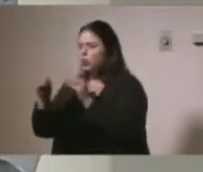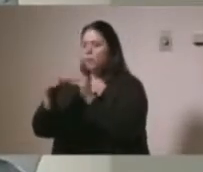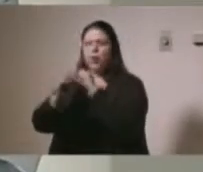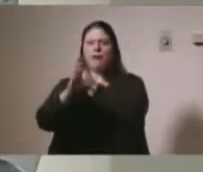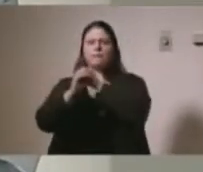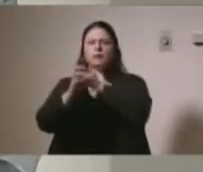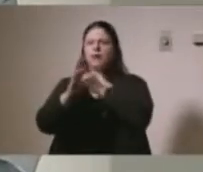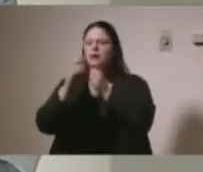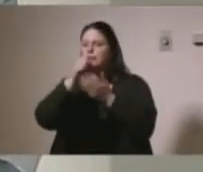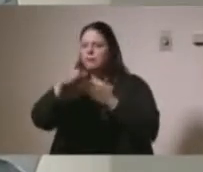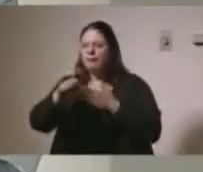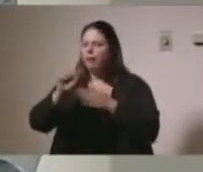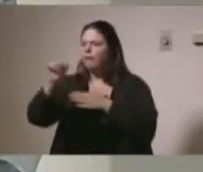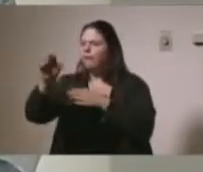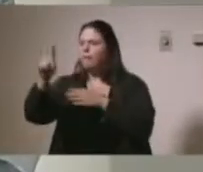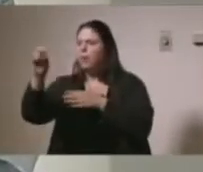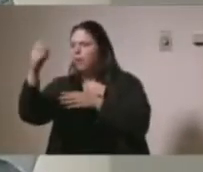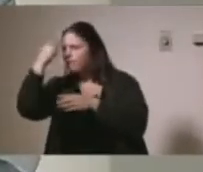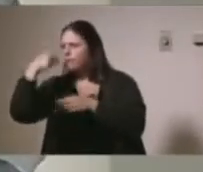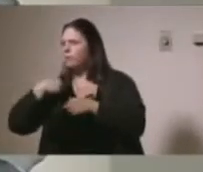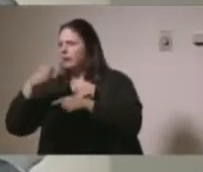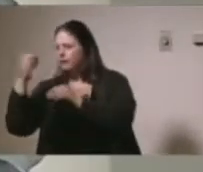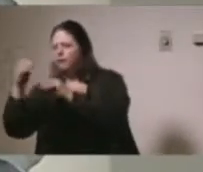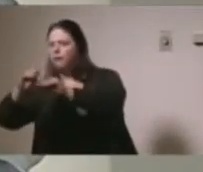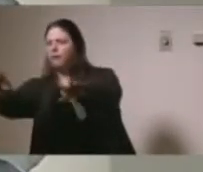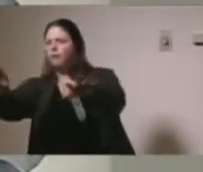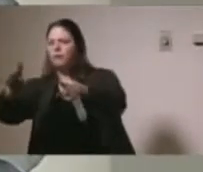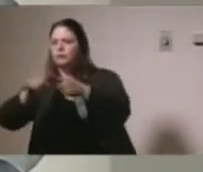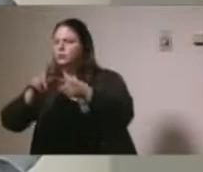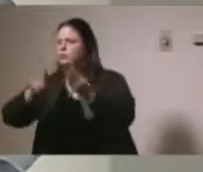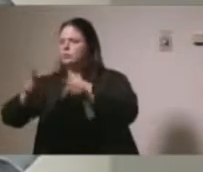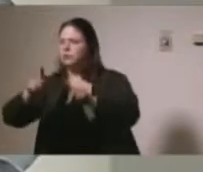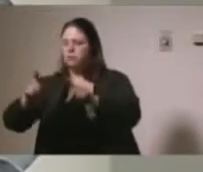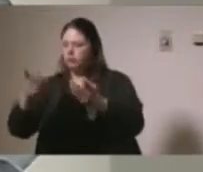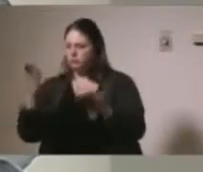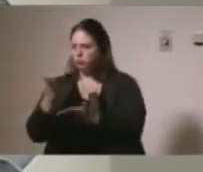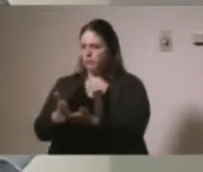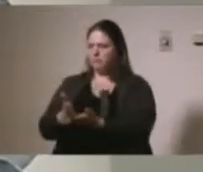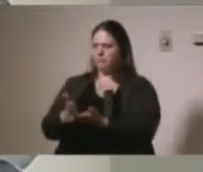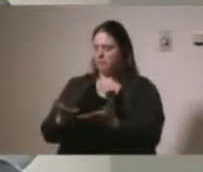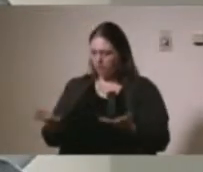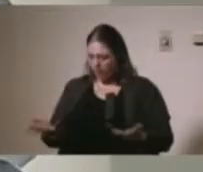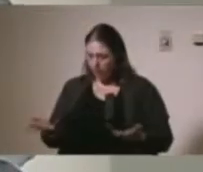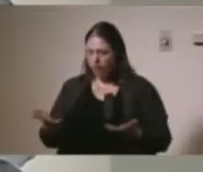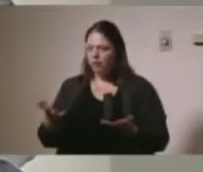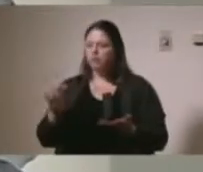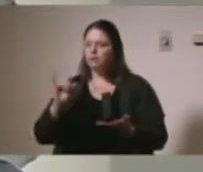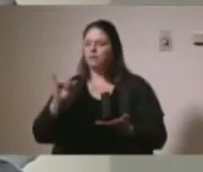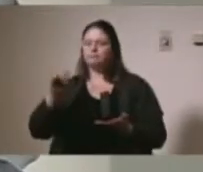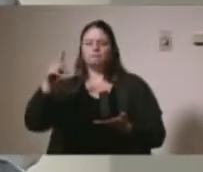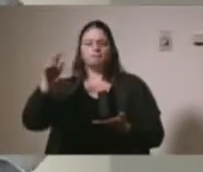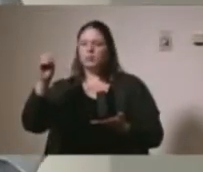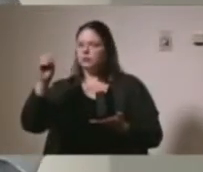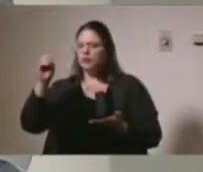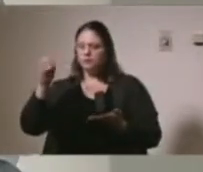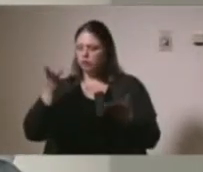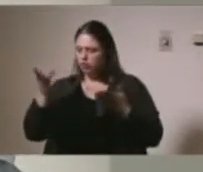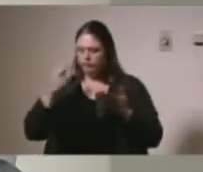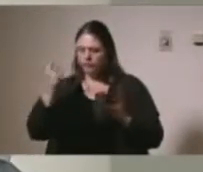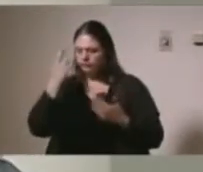government operations were also being streamlined, and the postal services were